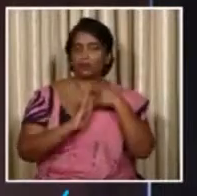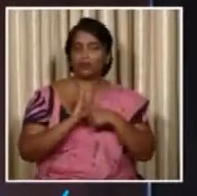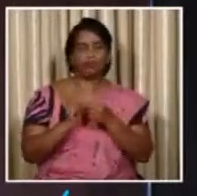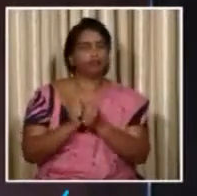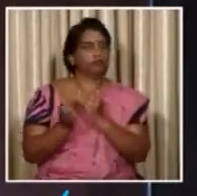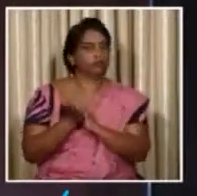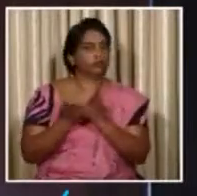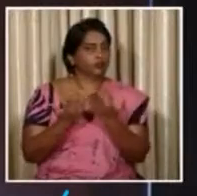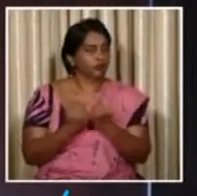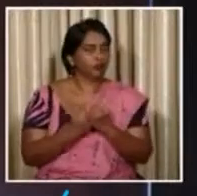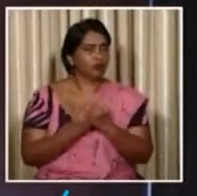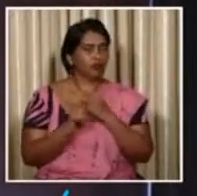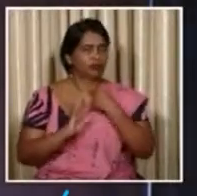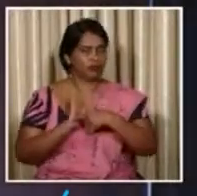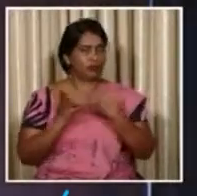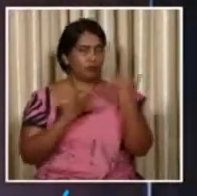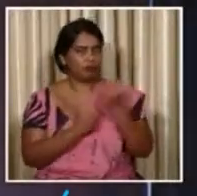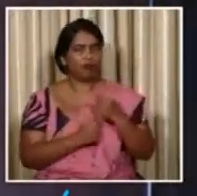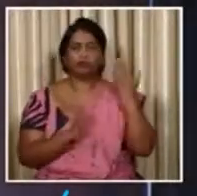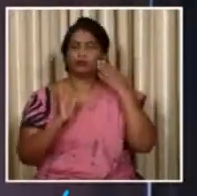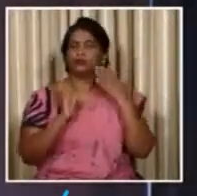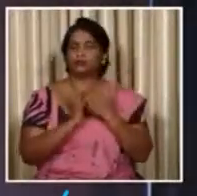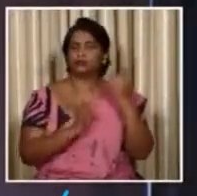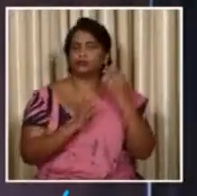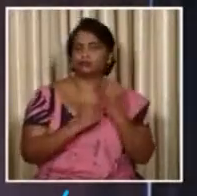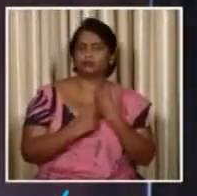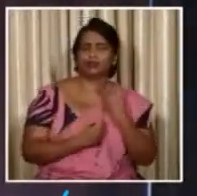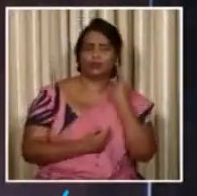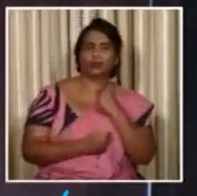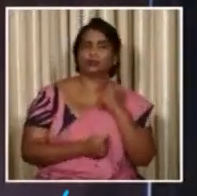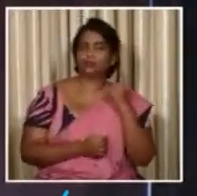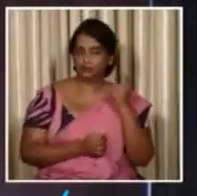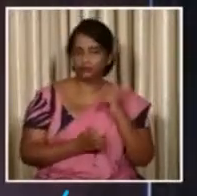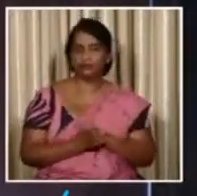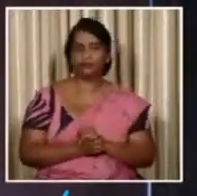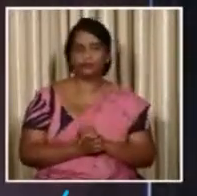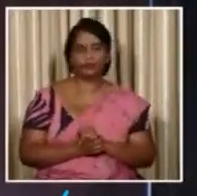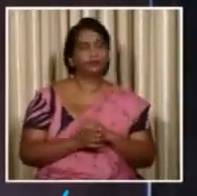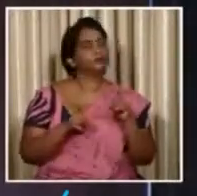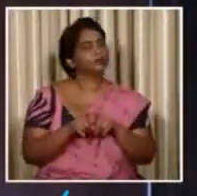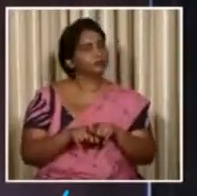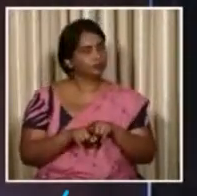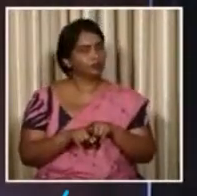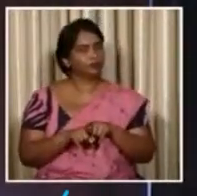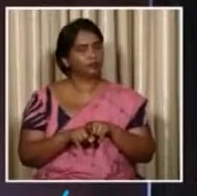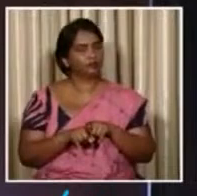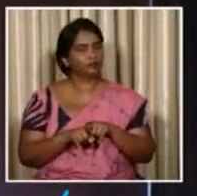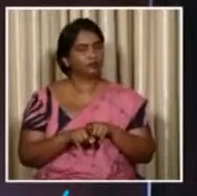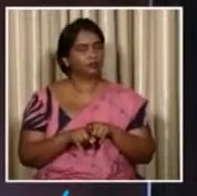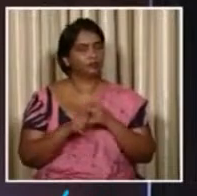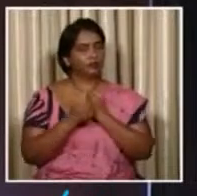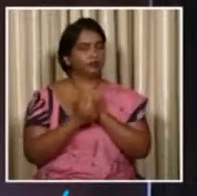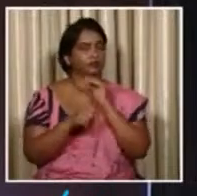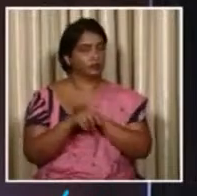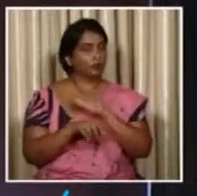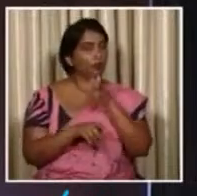the people behind these murders are deciding who should be arrested and who should not be arrested. Look at